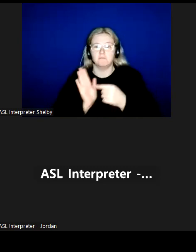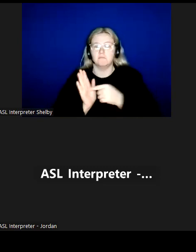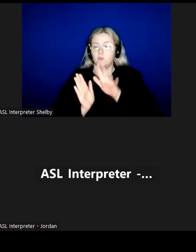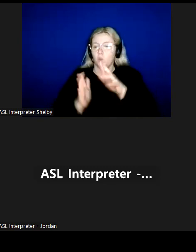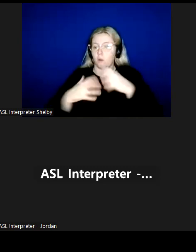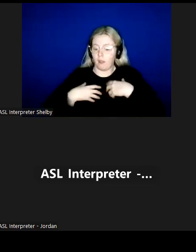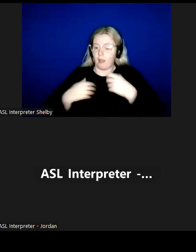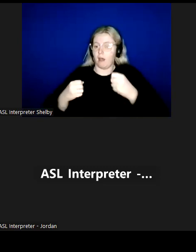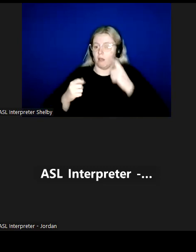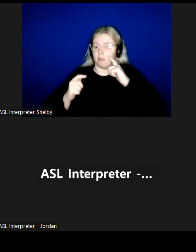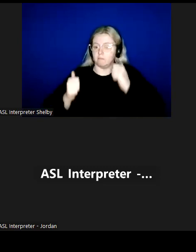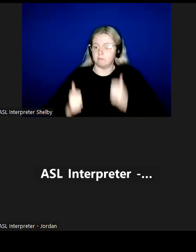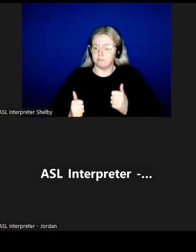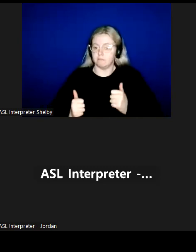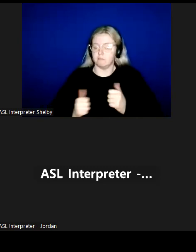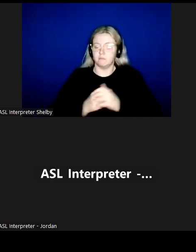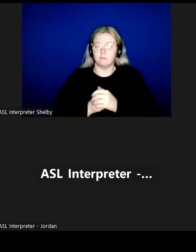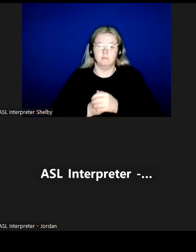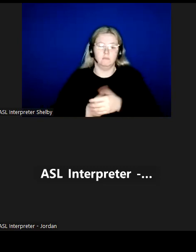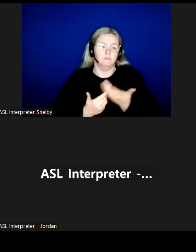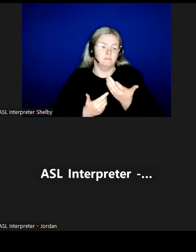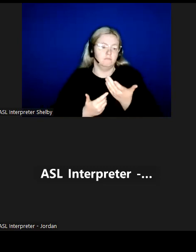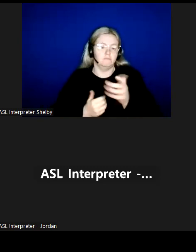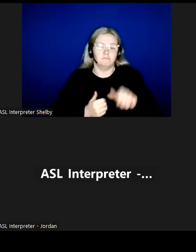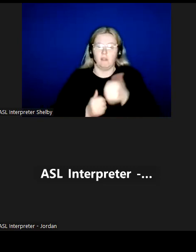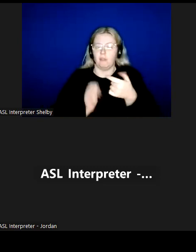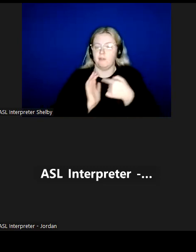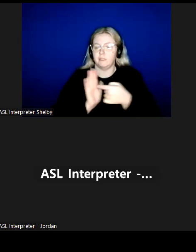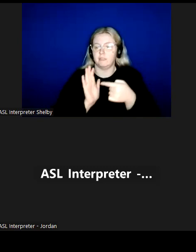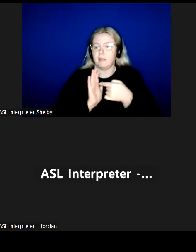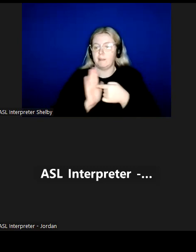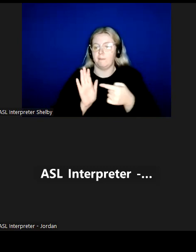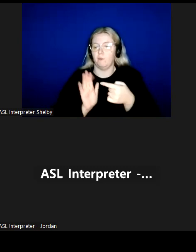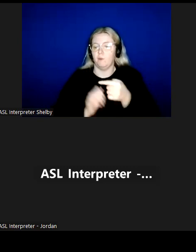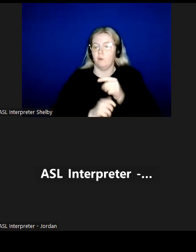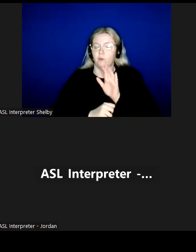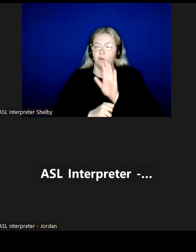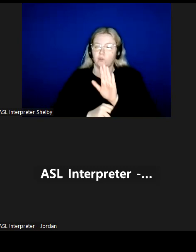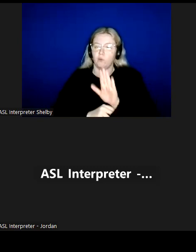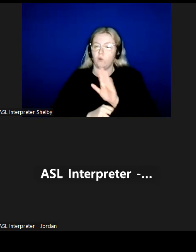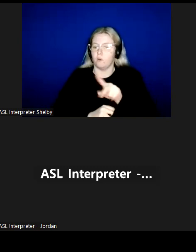status. Maybe you've experienced a change in your personal